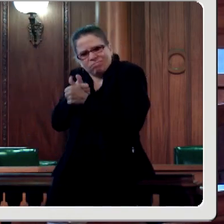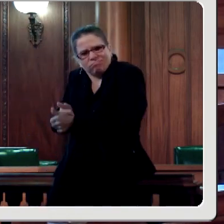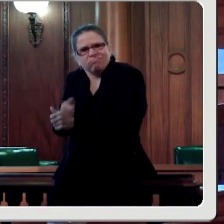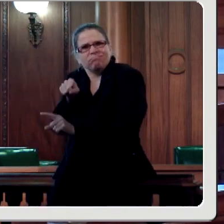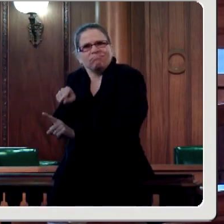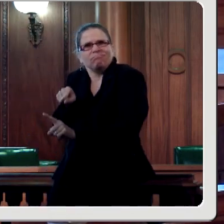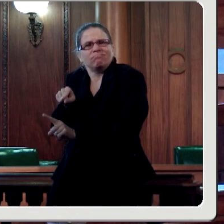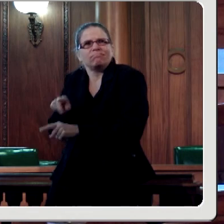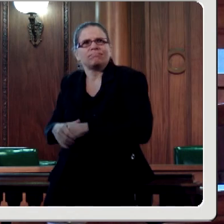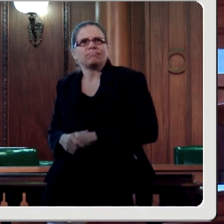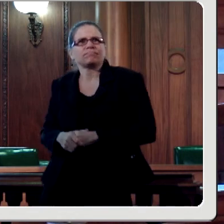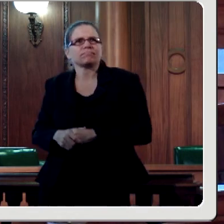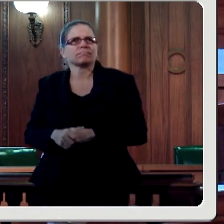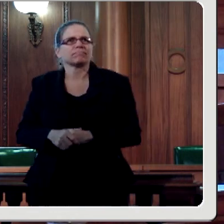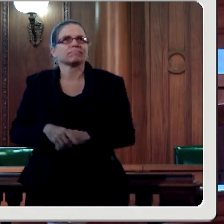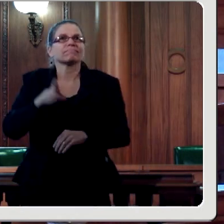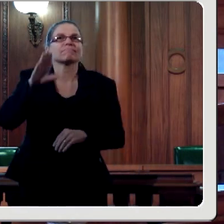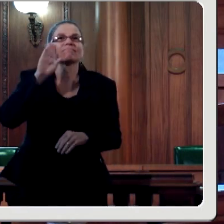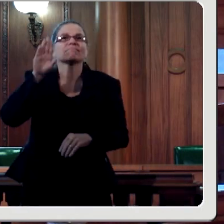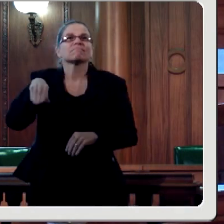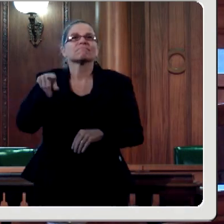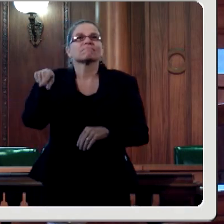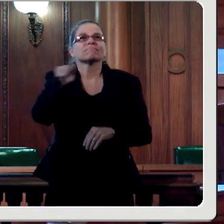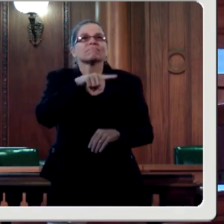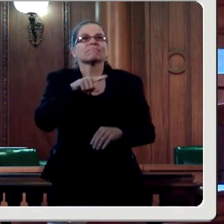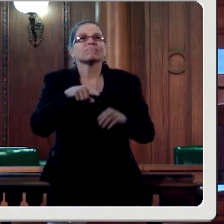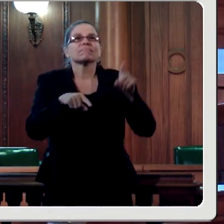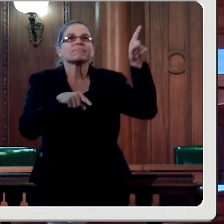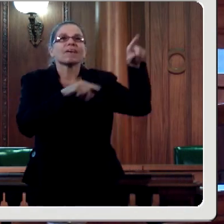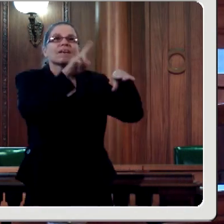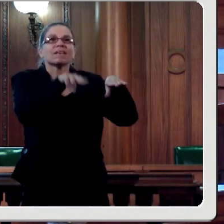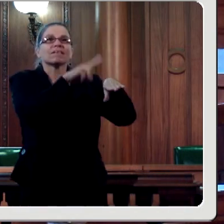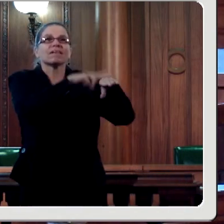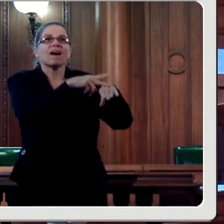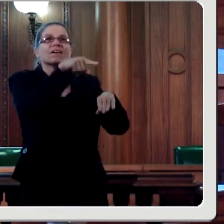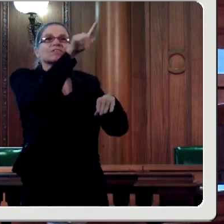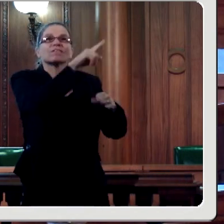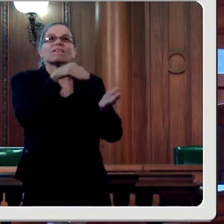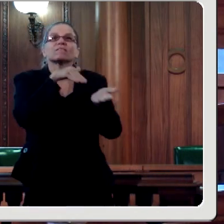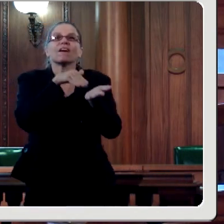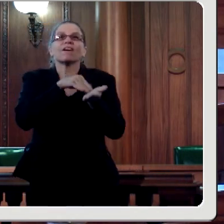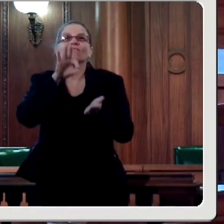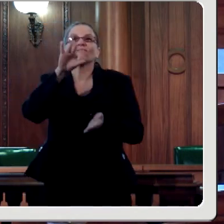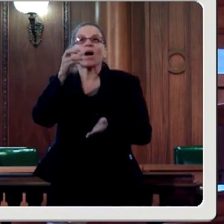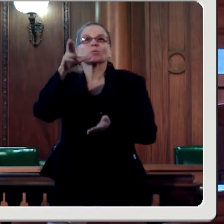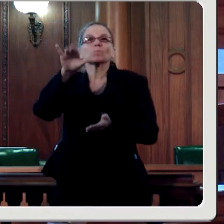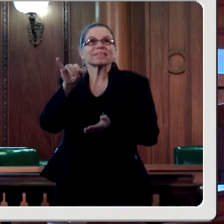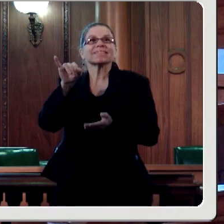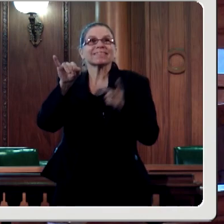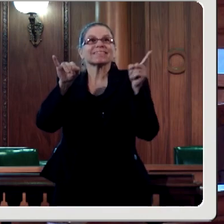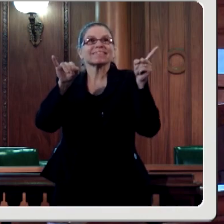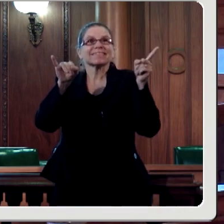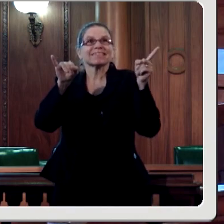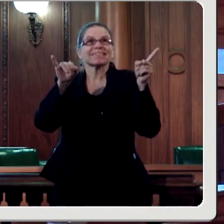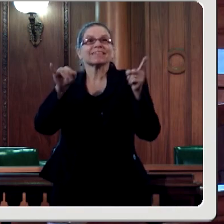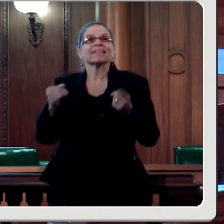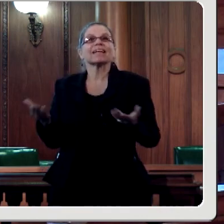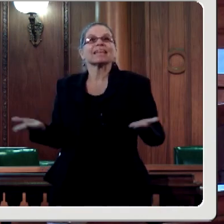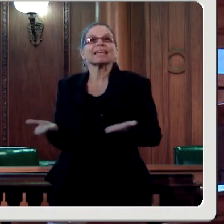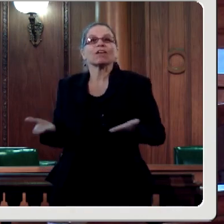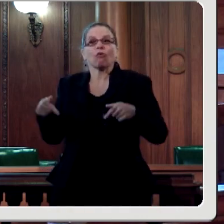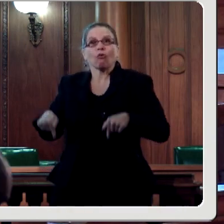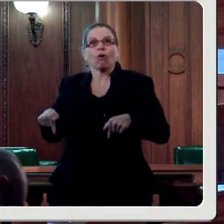Dr. Anthony Fauci is Health and Human Services Commissioner Helen Colton Harris, who is, her and her team done yeoman